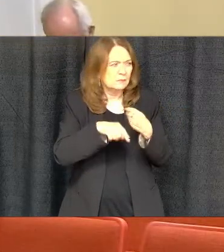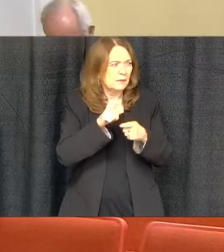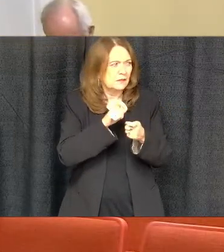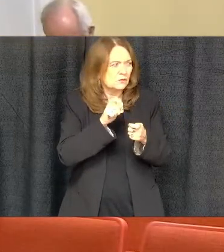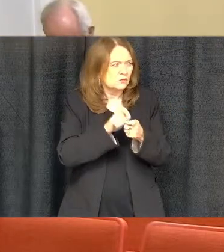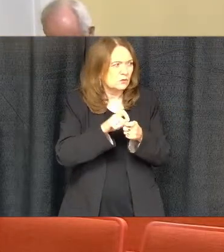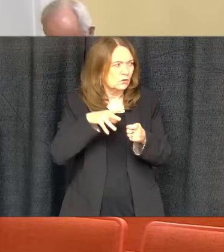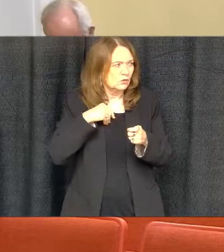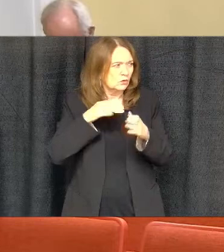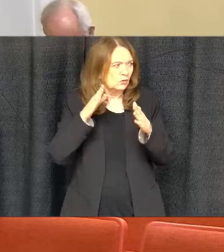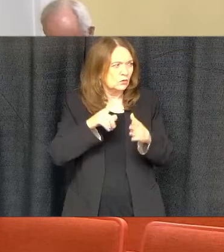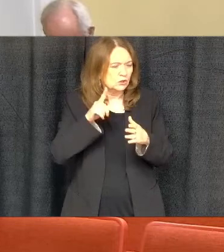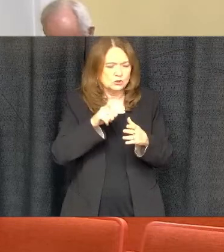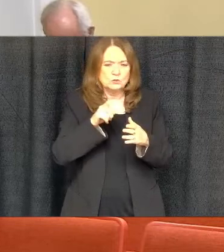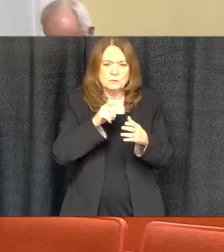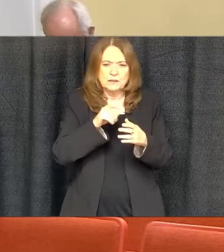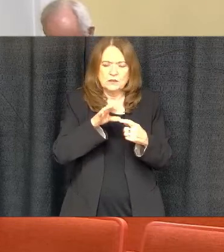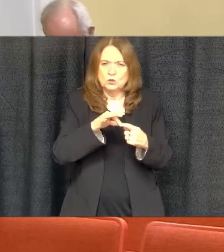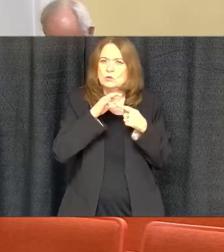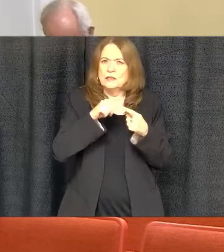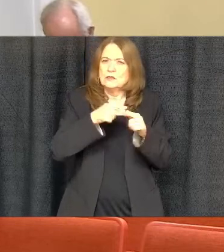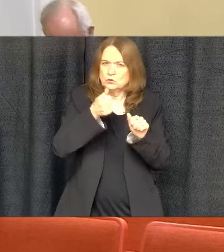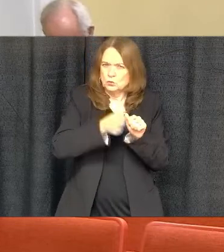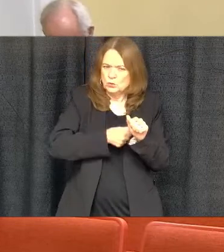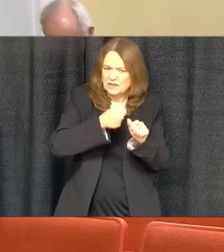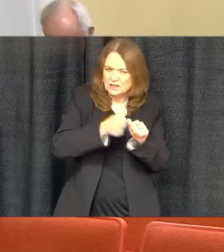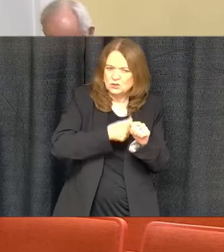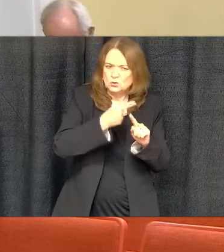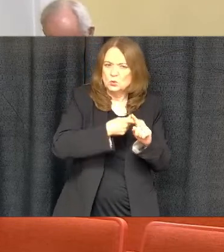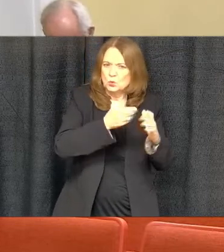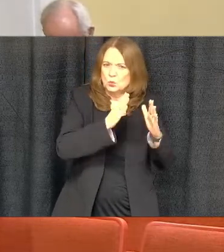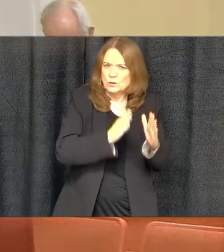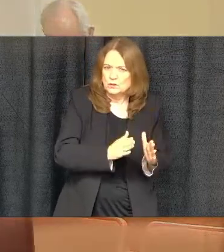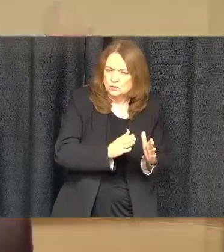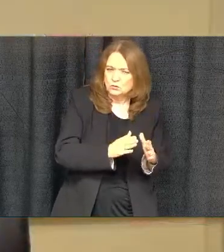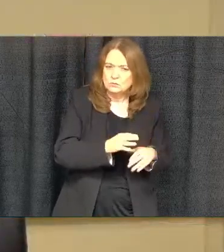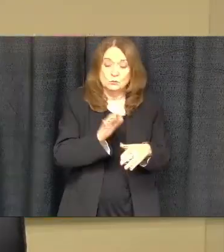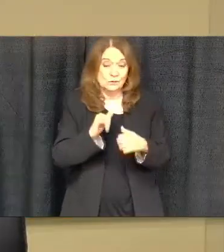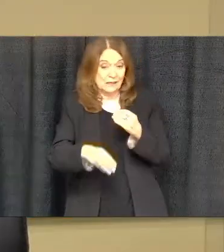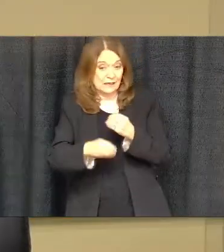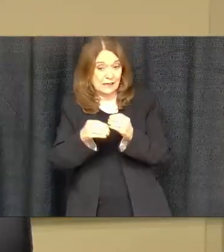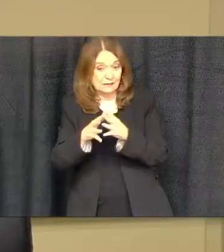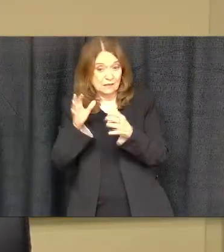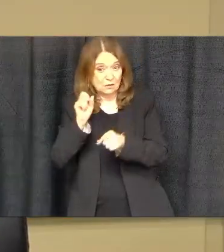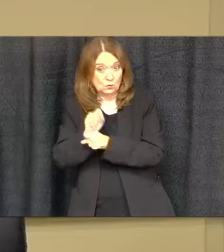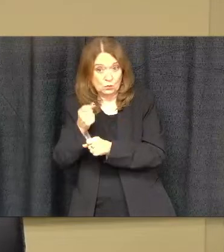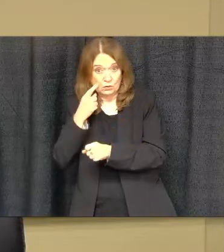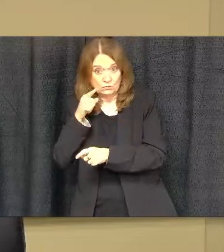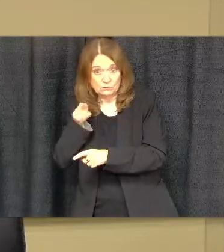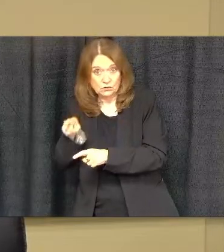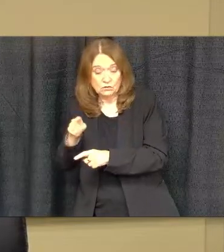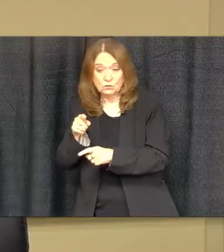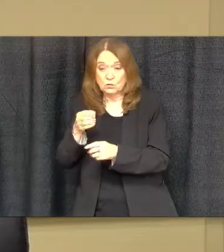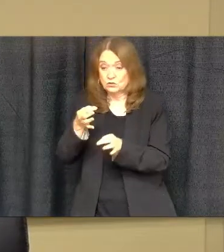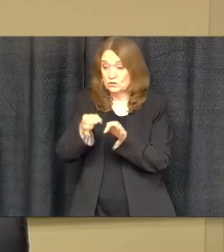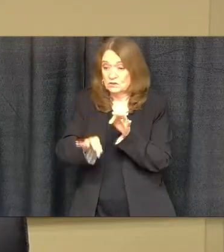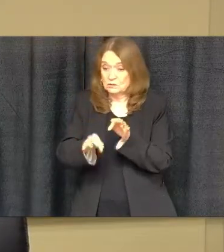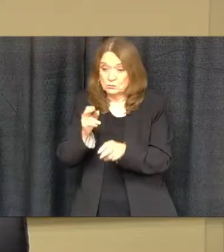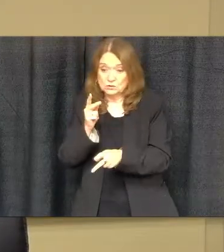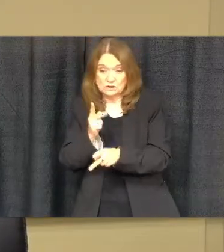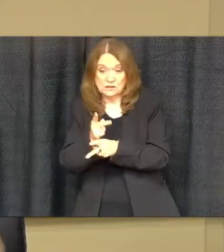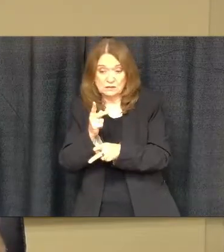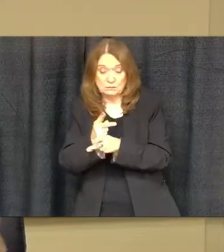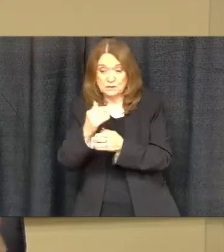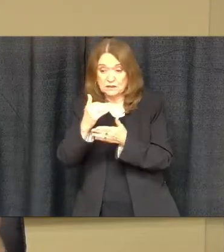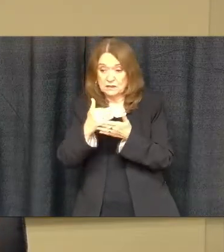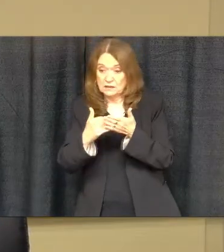permission be unique to each tenant. I think that's a pretty simple change. Does that add a lot of work to you? Would it be easier to just have a list of property owners that say